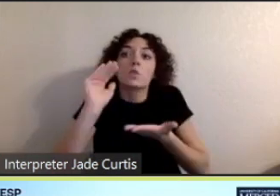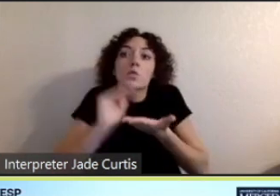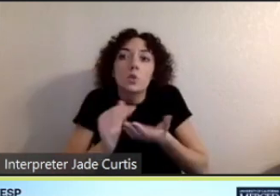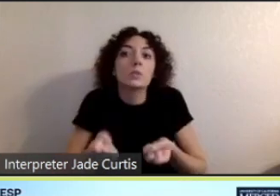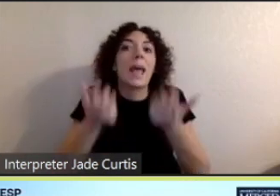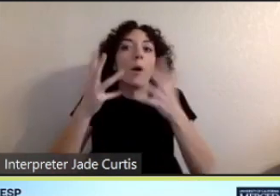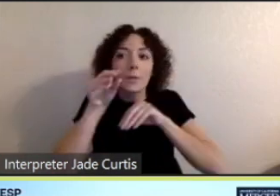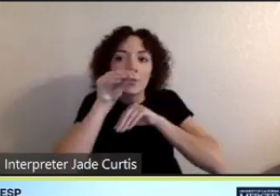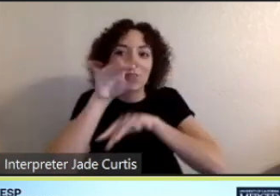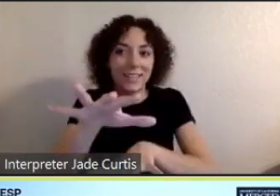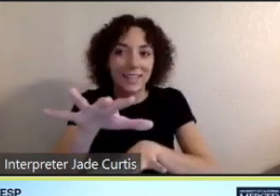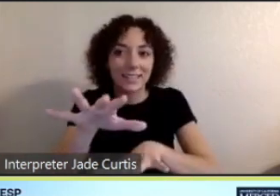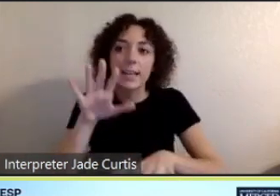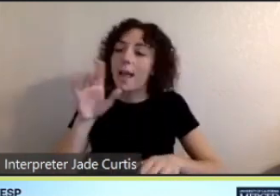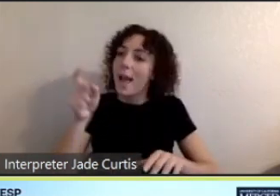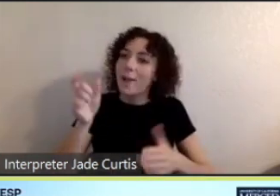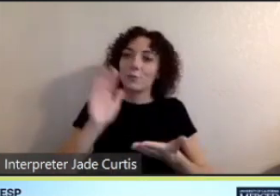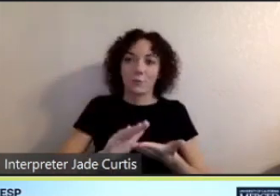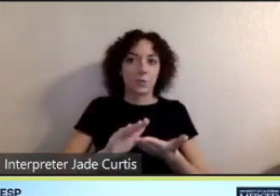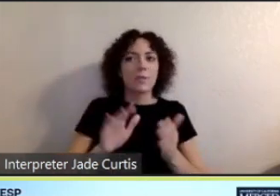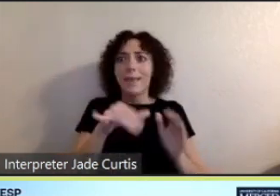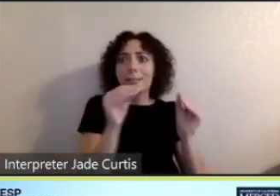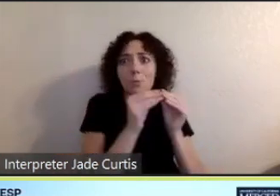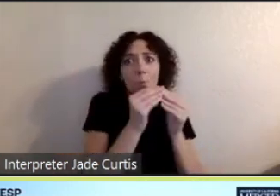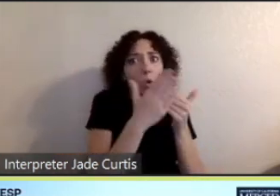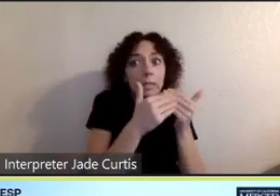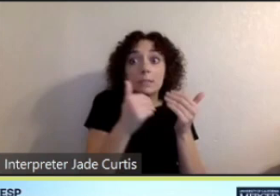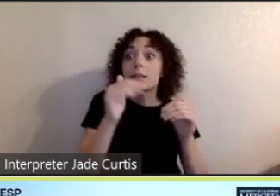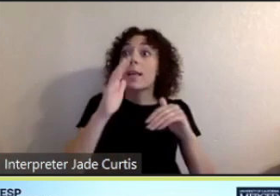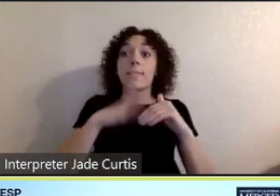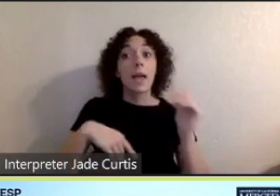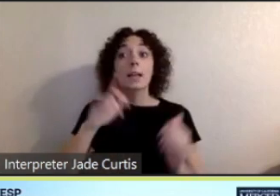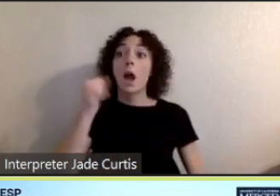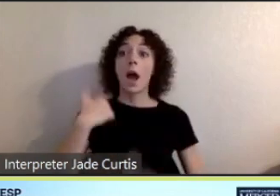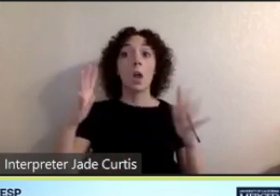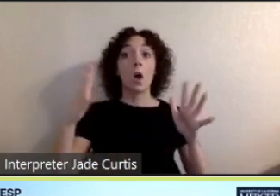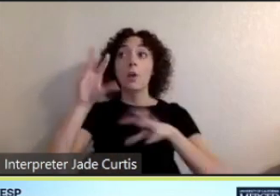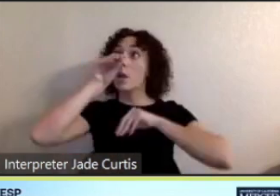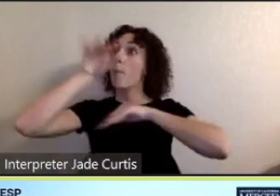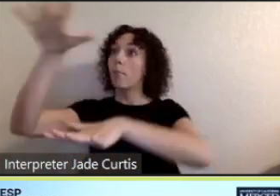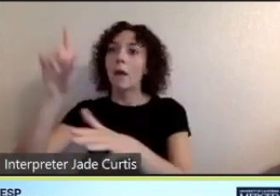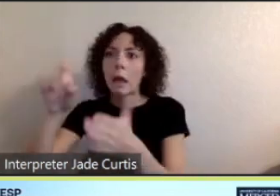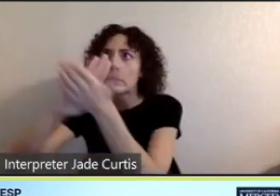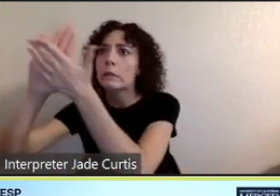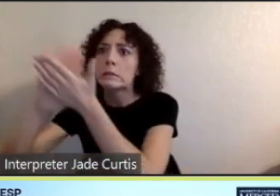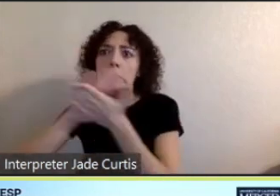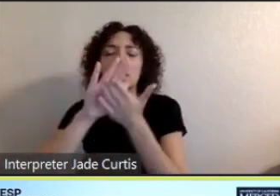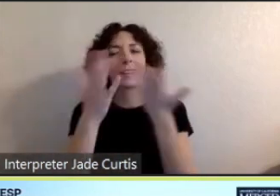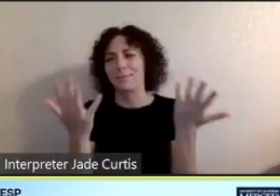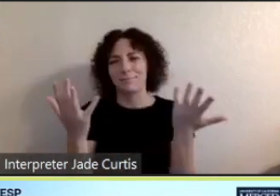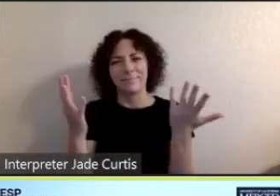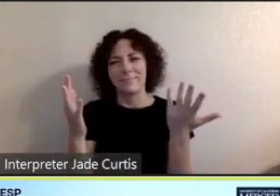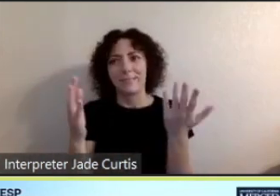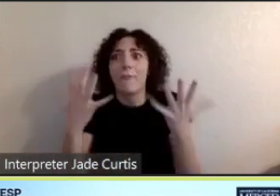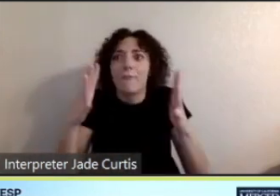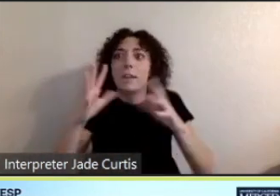It's almost always much easier to do that than to try to clean something up or reduce its concentrations after it's been released in the